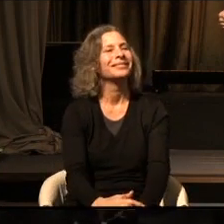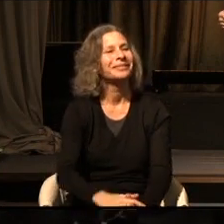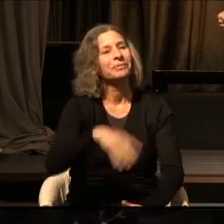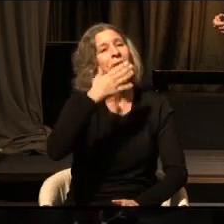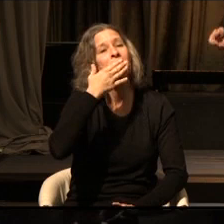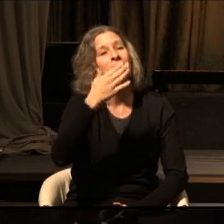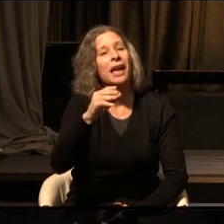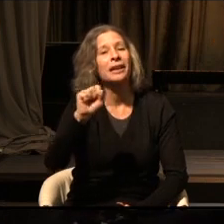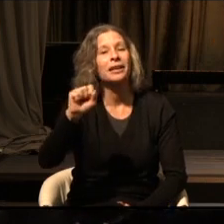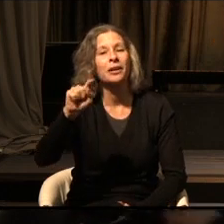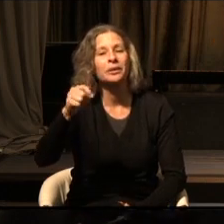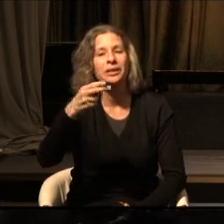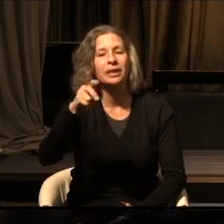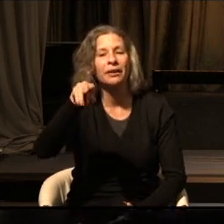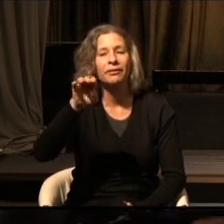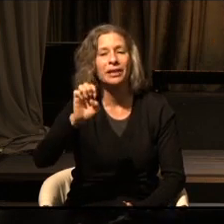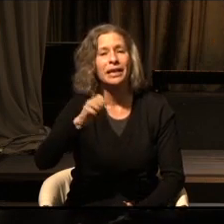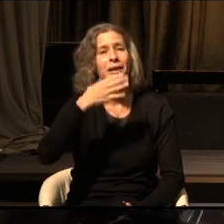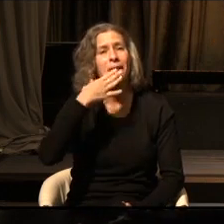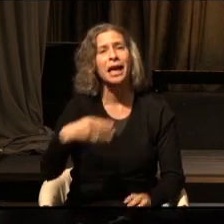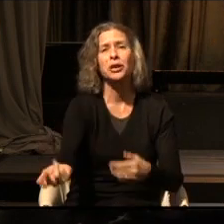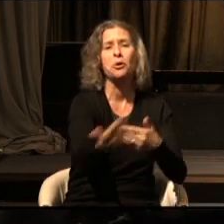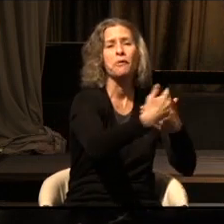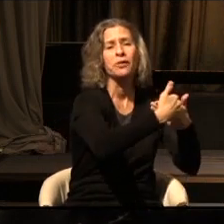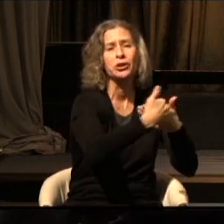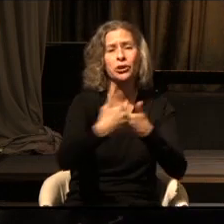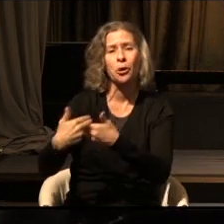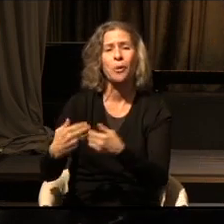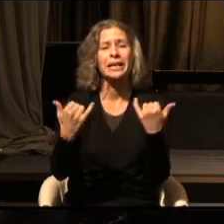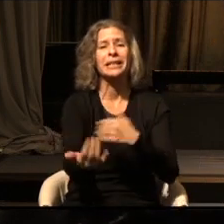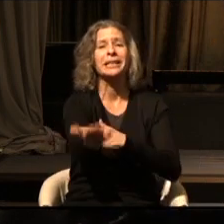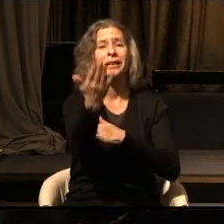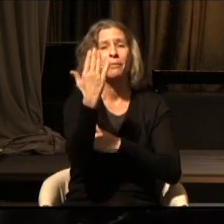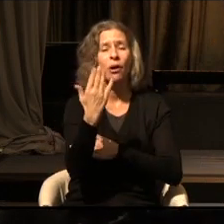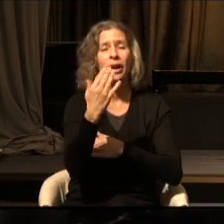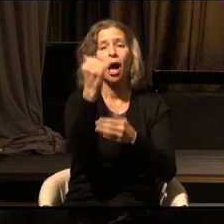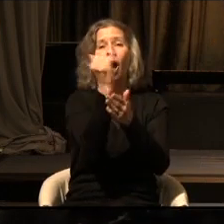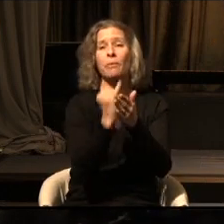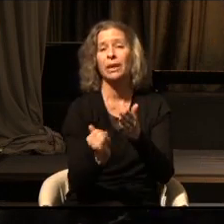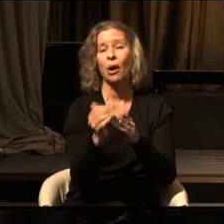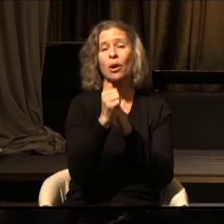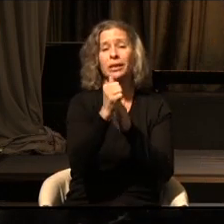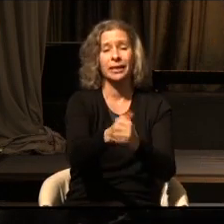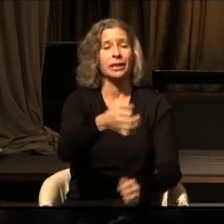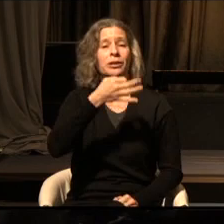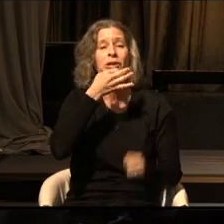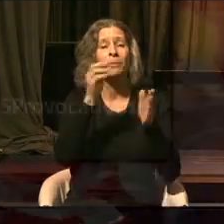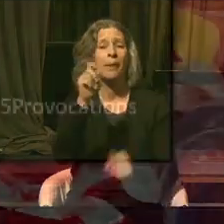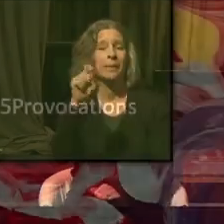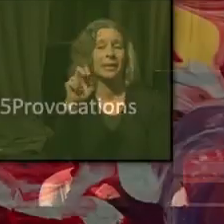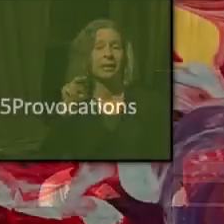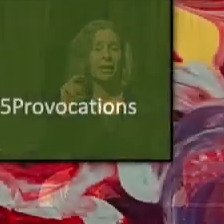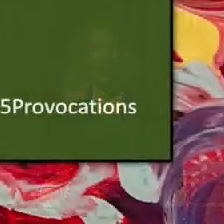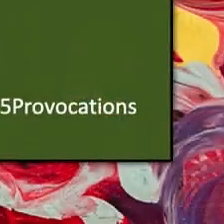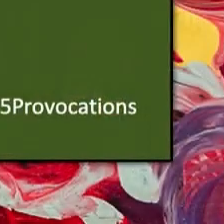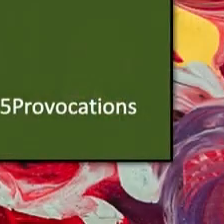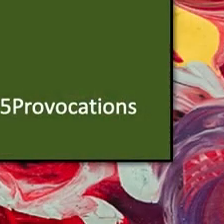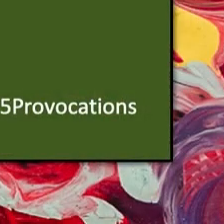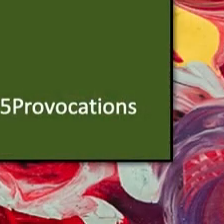Thank you, Stephanie, and thank you all for joining us this morning. I'm the arts leadership maven, Ken Foster. Thanks for that,